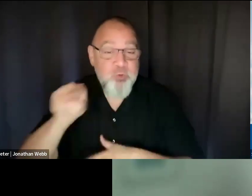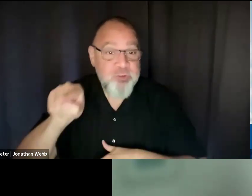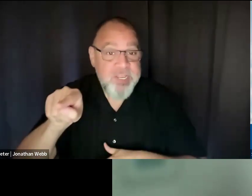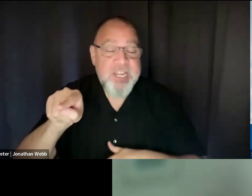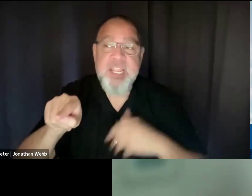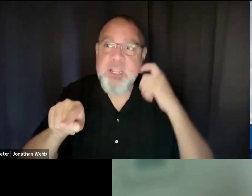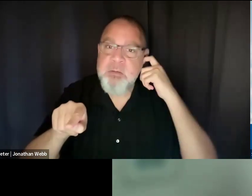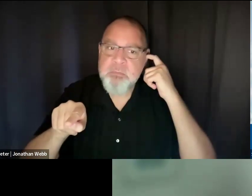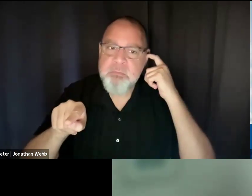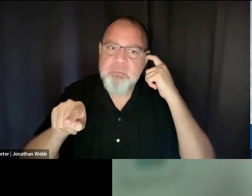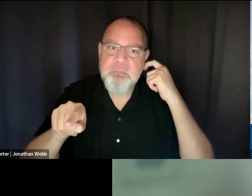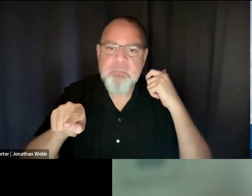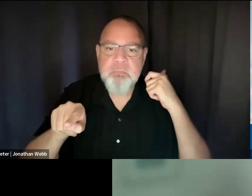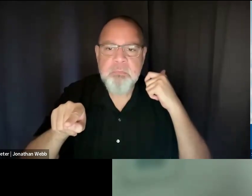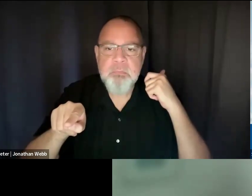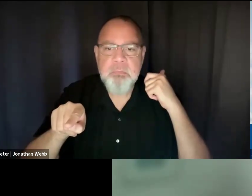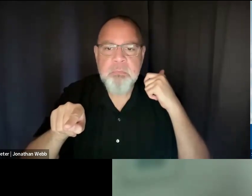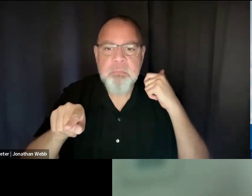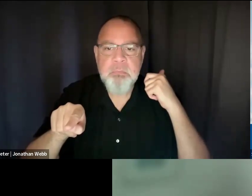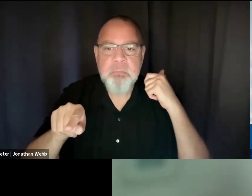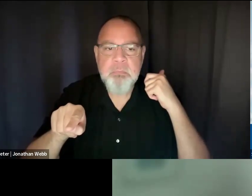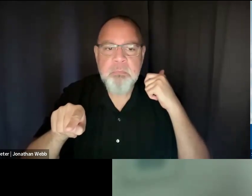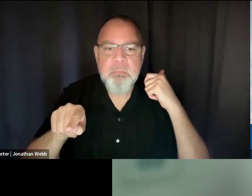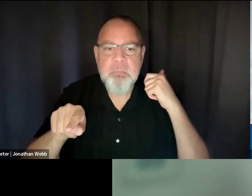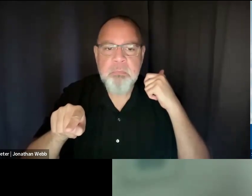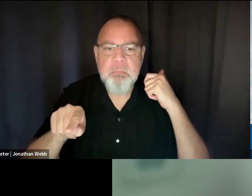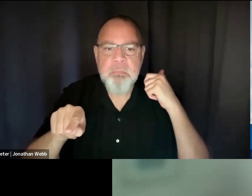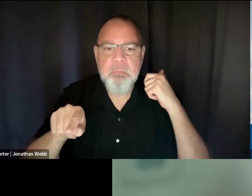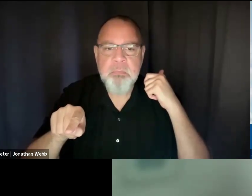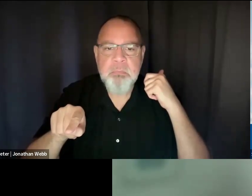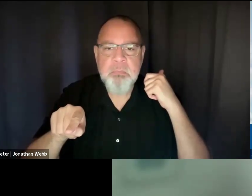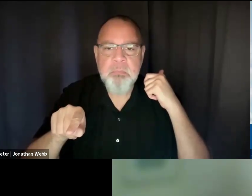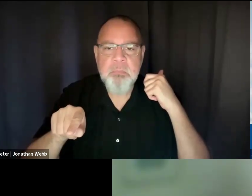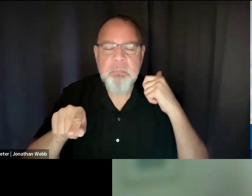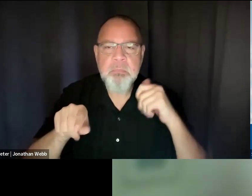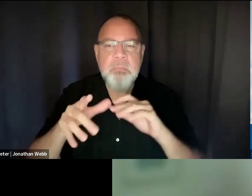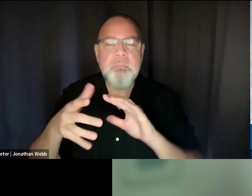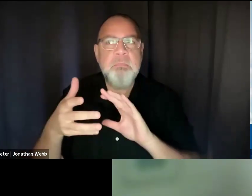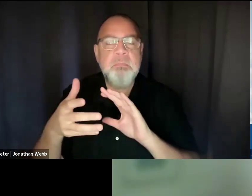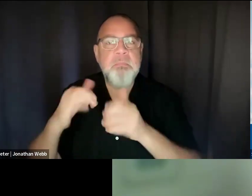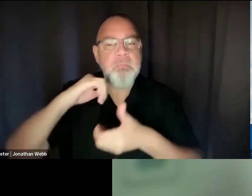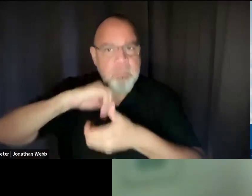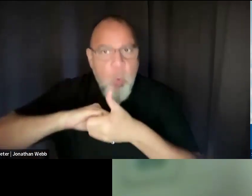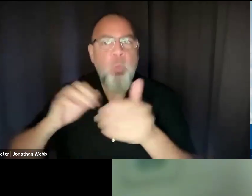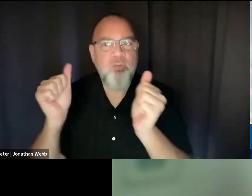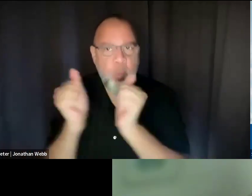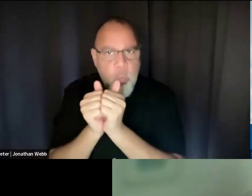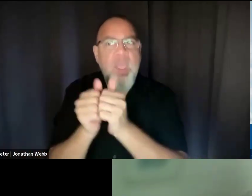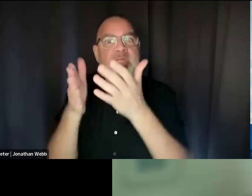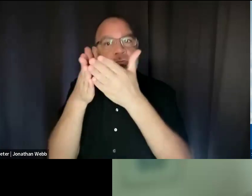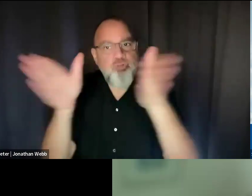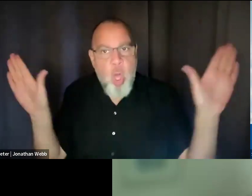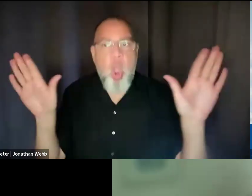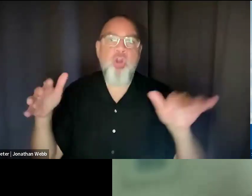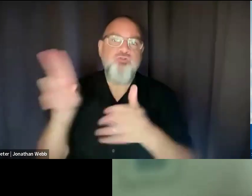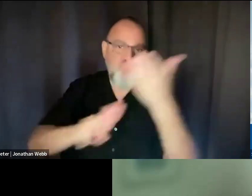for the accelerator, which, the partnership was with broader university, but it's so much, there's so many colleges and